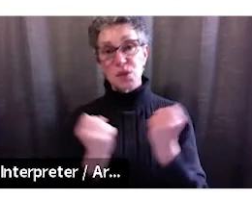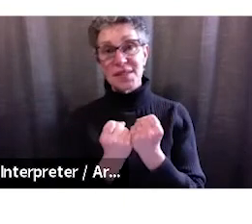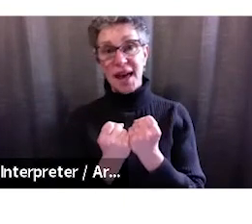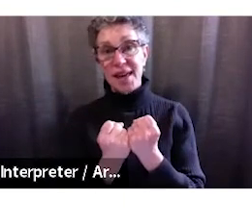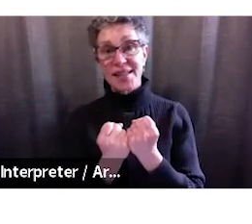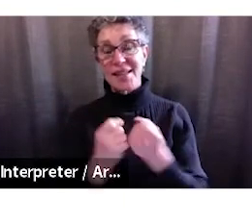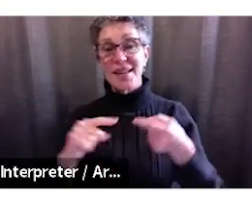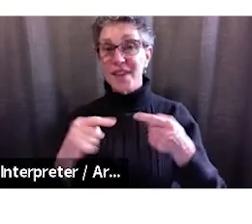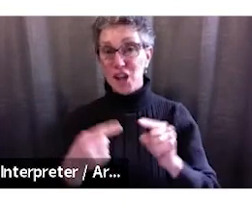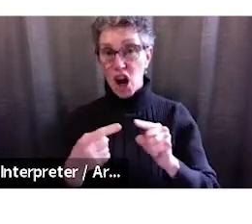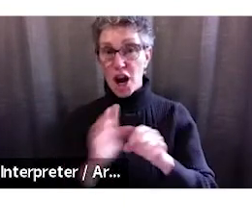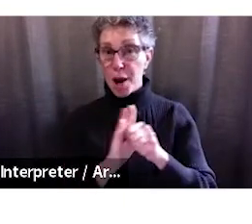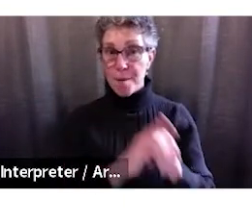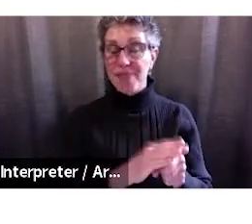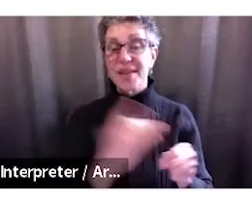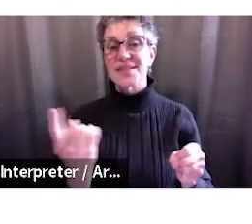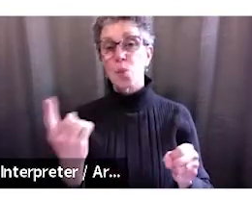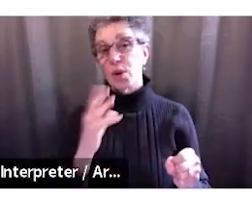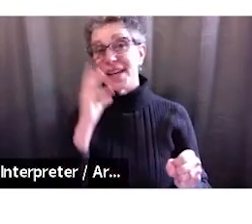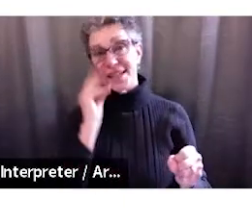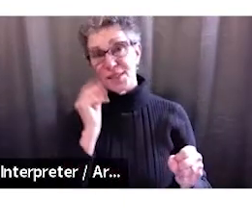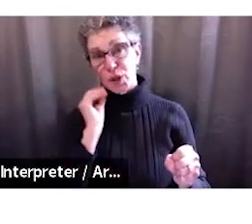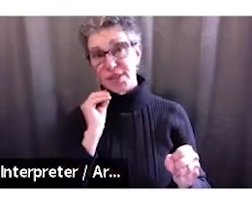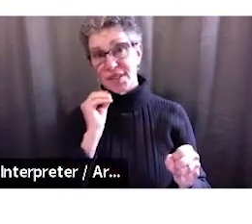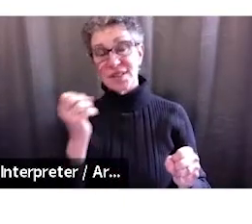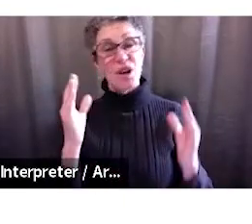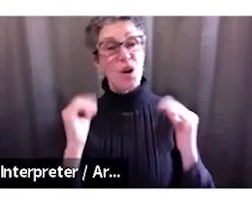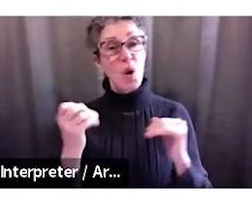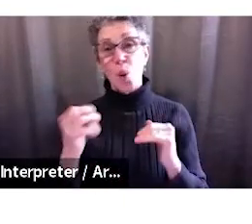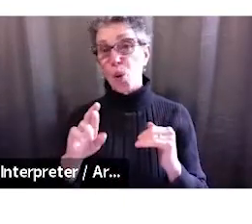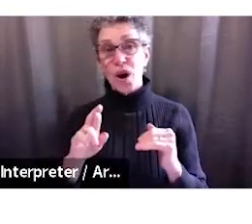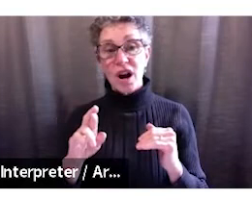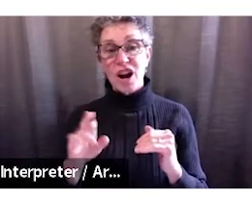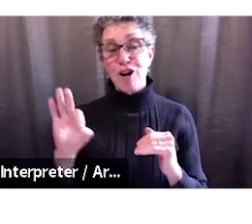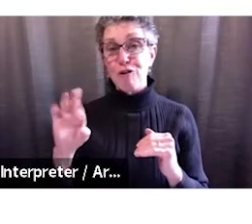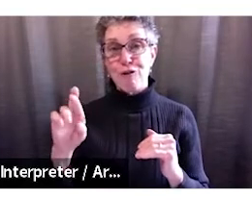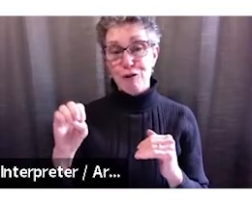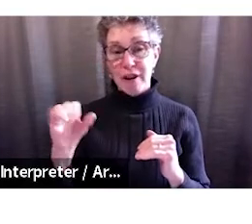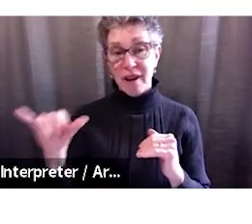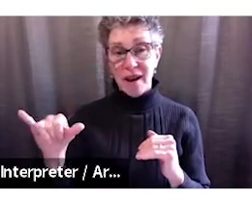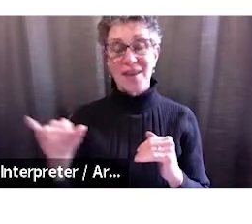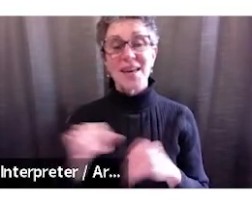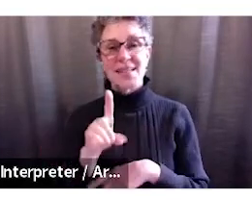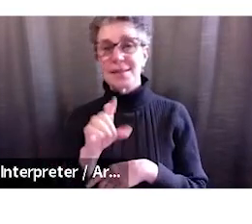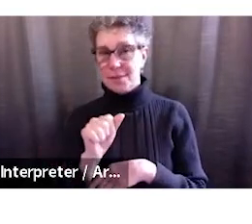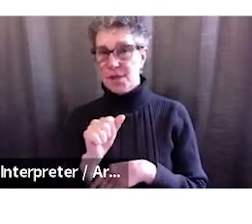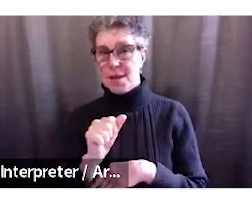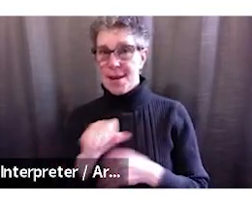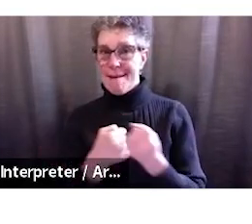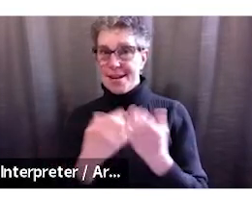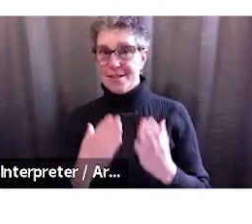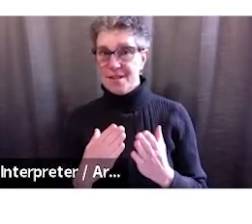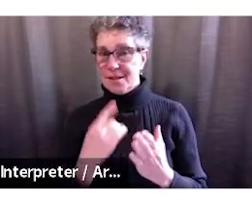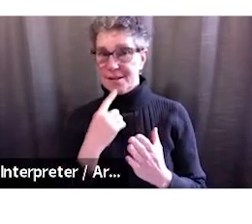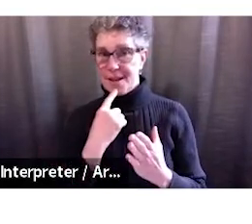increases that one experiences. Or as Daphne Frias says, disability activist, disabled